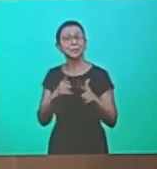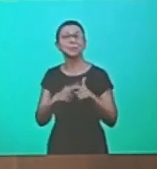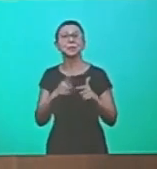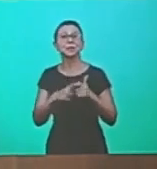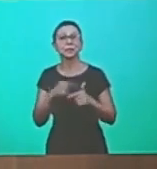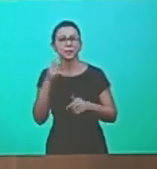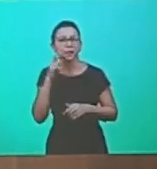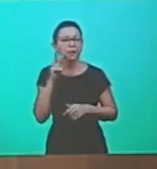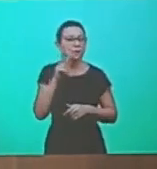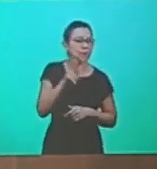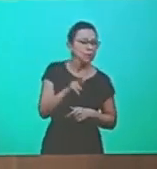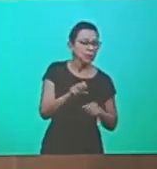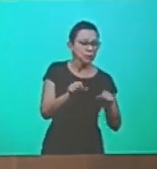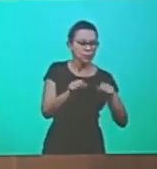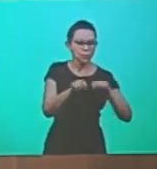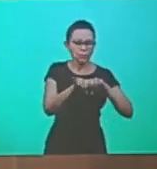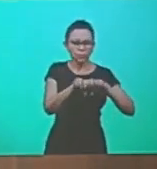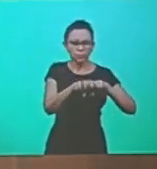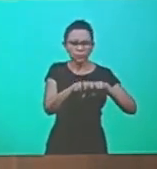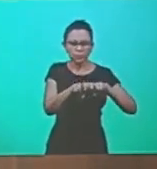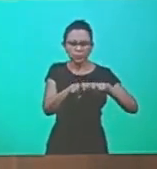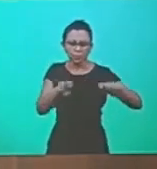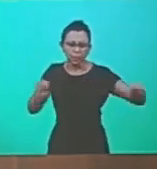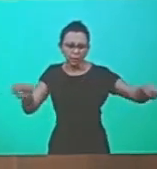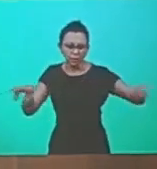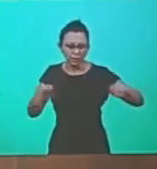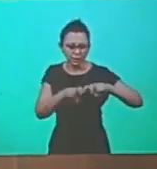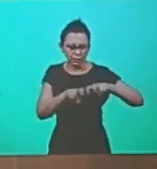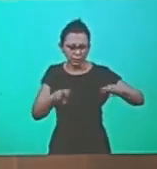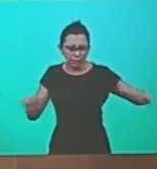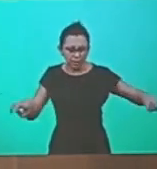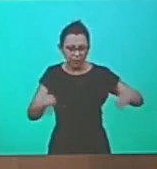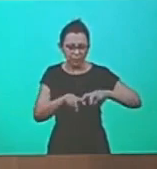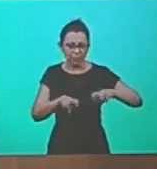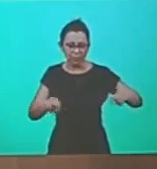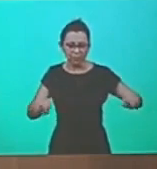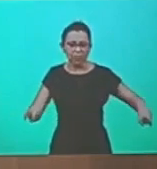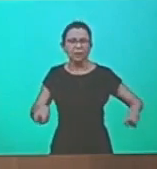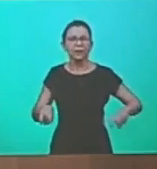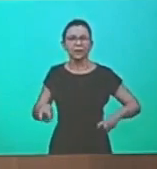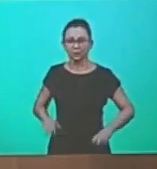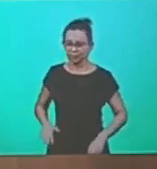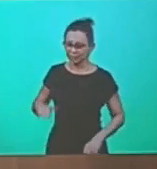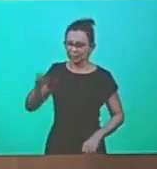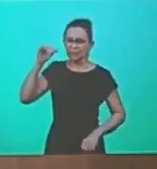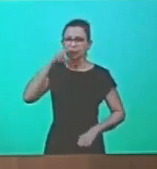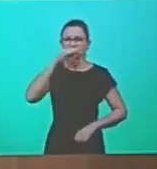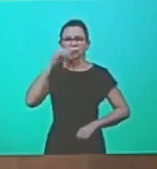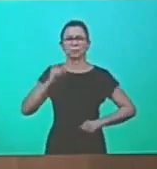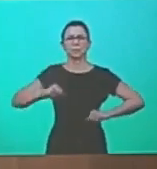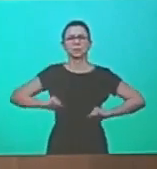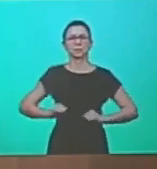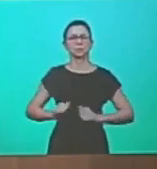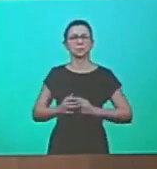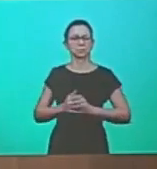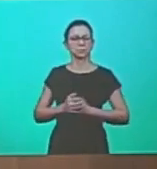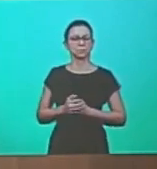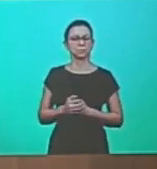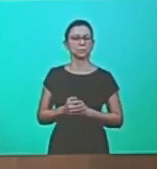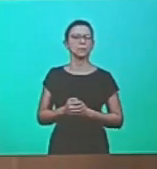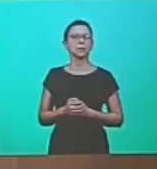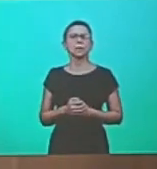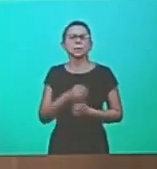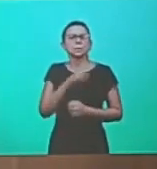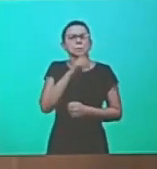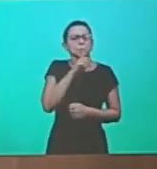When you pray for other people, they will receive a blessing. You know why? Because the kids, the adolescents, the intermediates